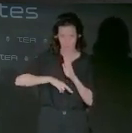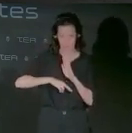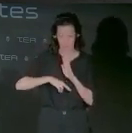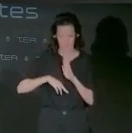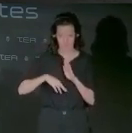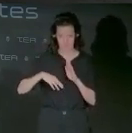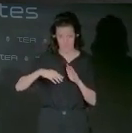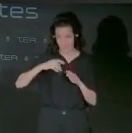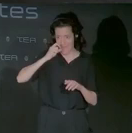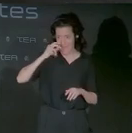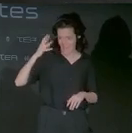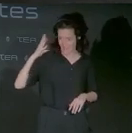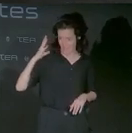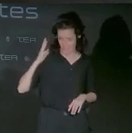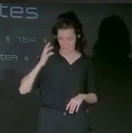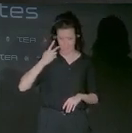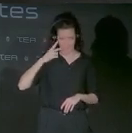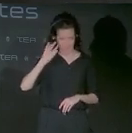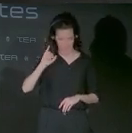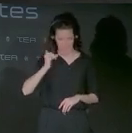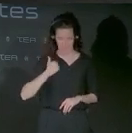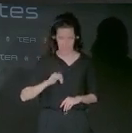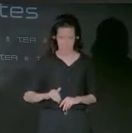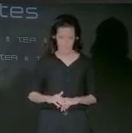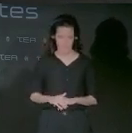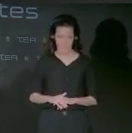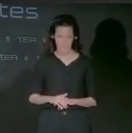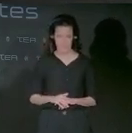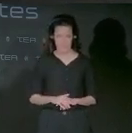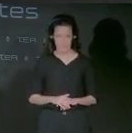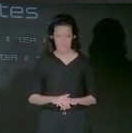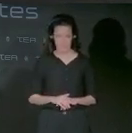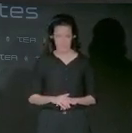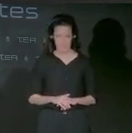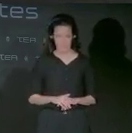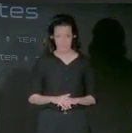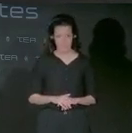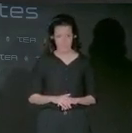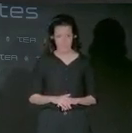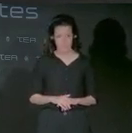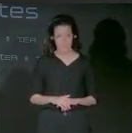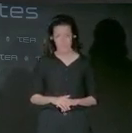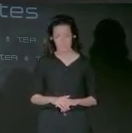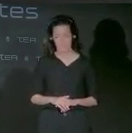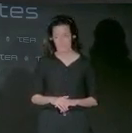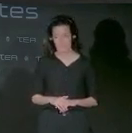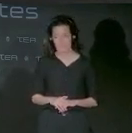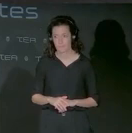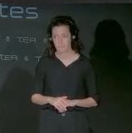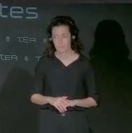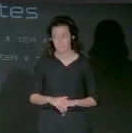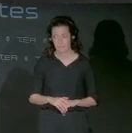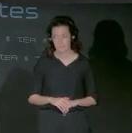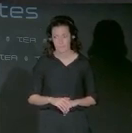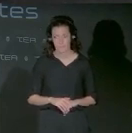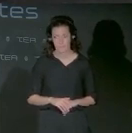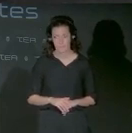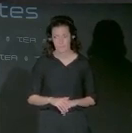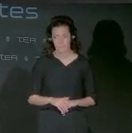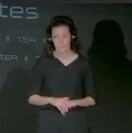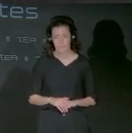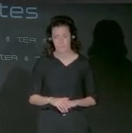one topic that we hear a lot about at the moment is age verification. You know, in the online world? How are we going to